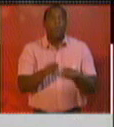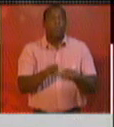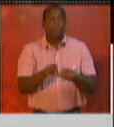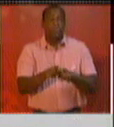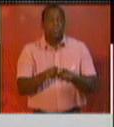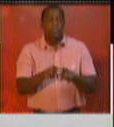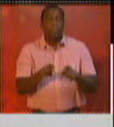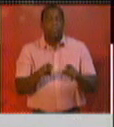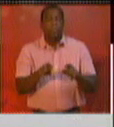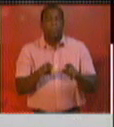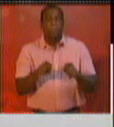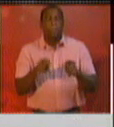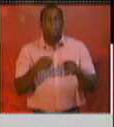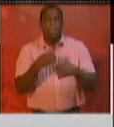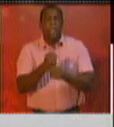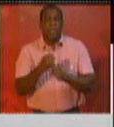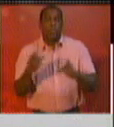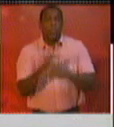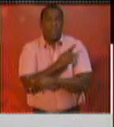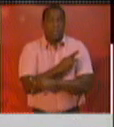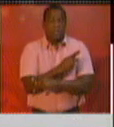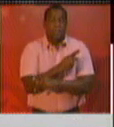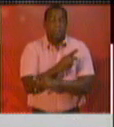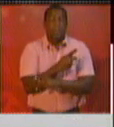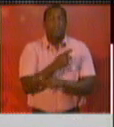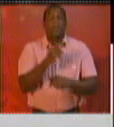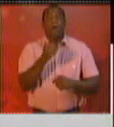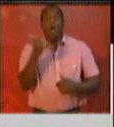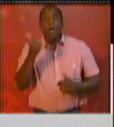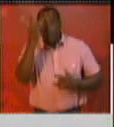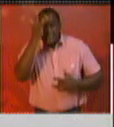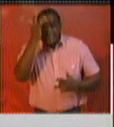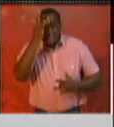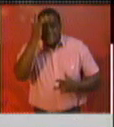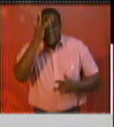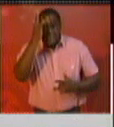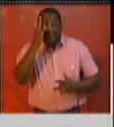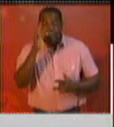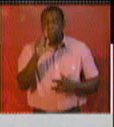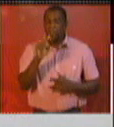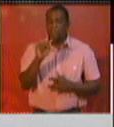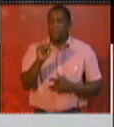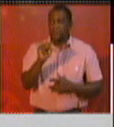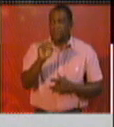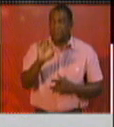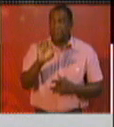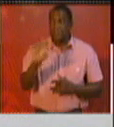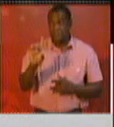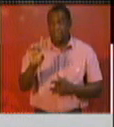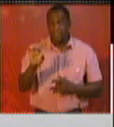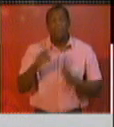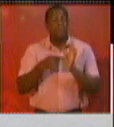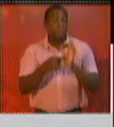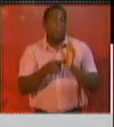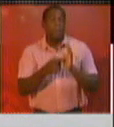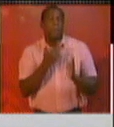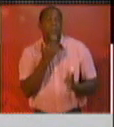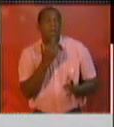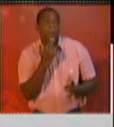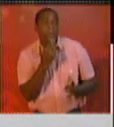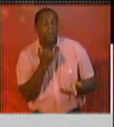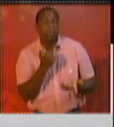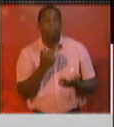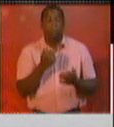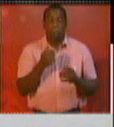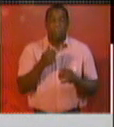as diabetes and hypertension, both of which are underlying health conditions which lead to complications